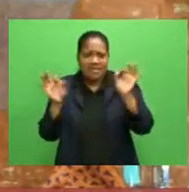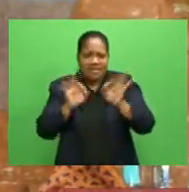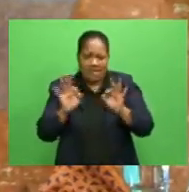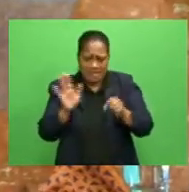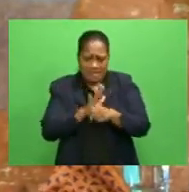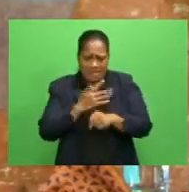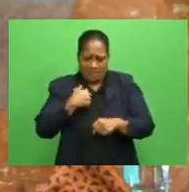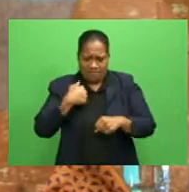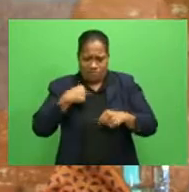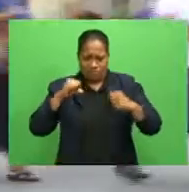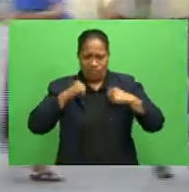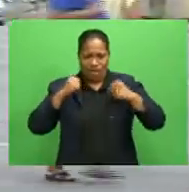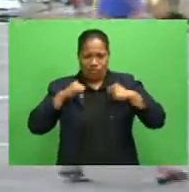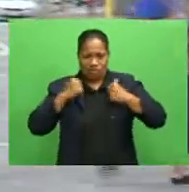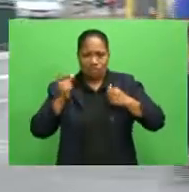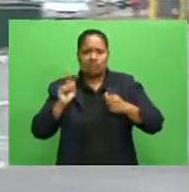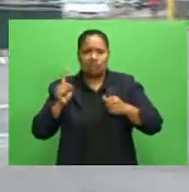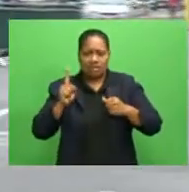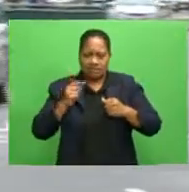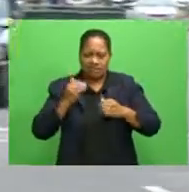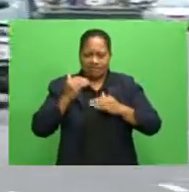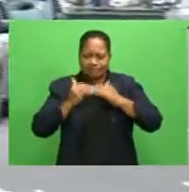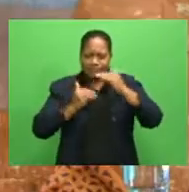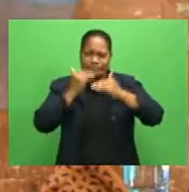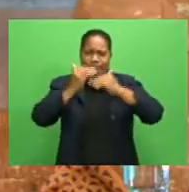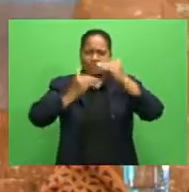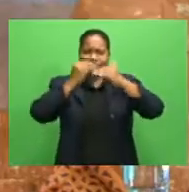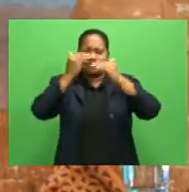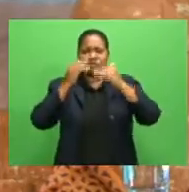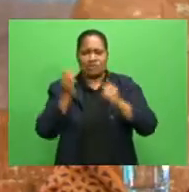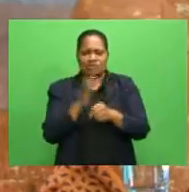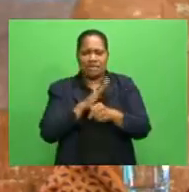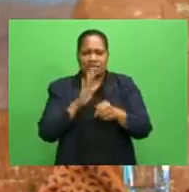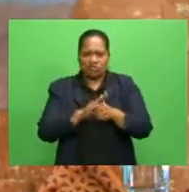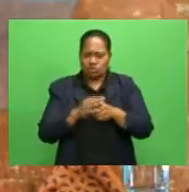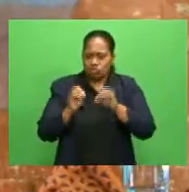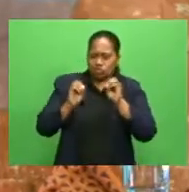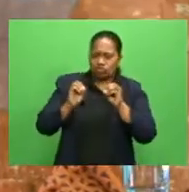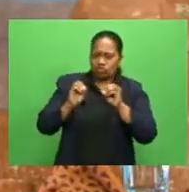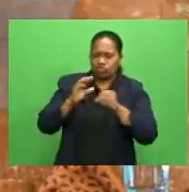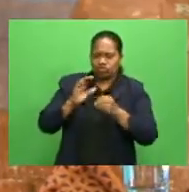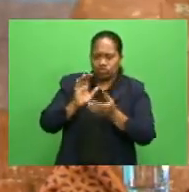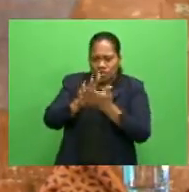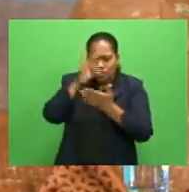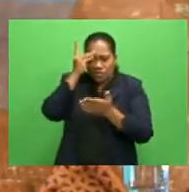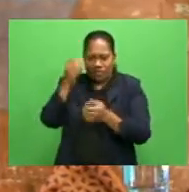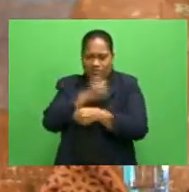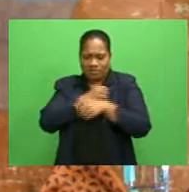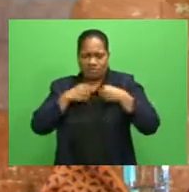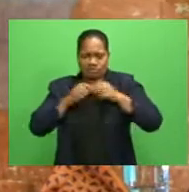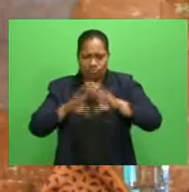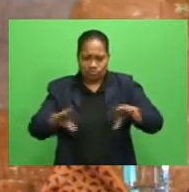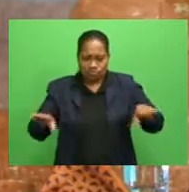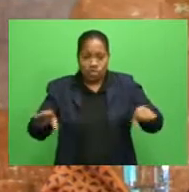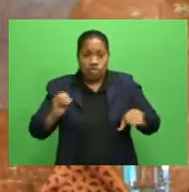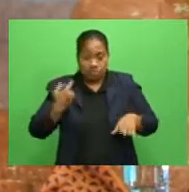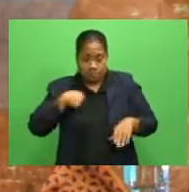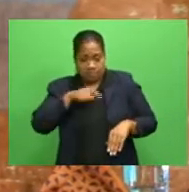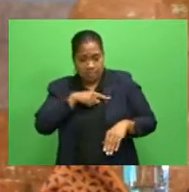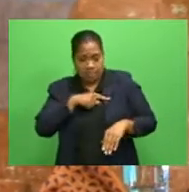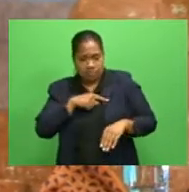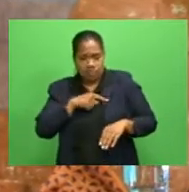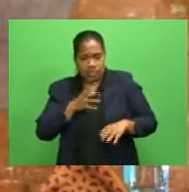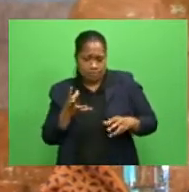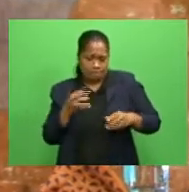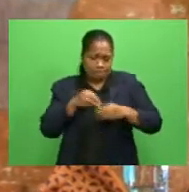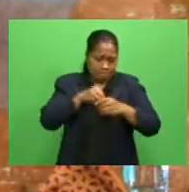in educating our children. So for me personally, closing Fiji schools as part of our campaign of COVID containment was